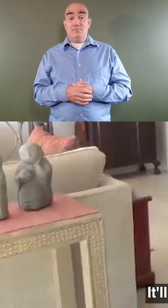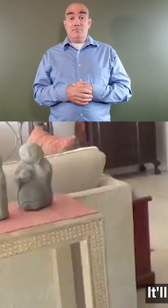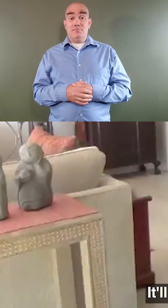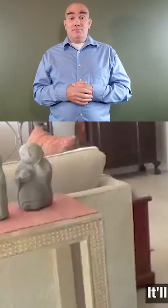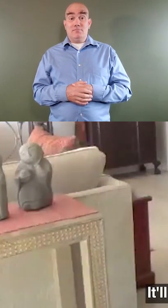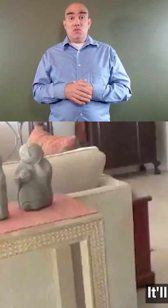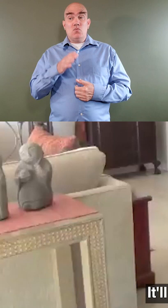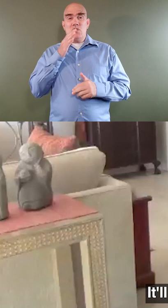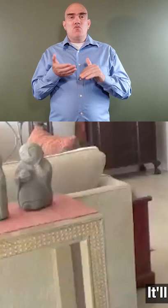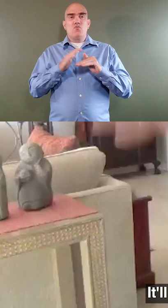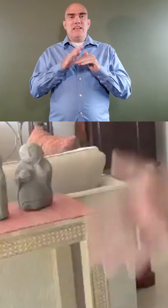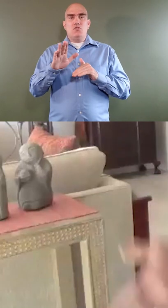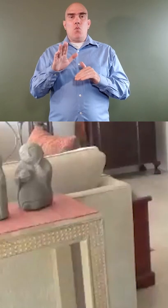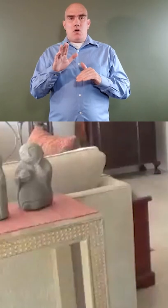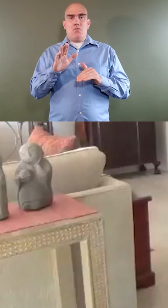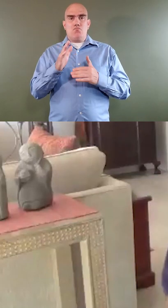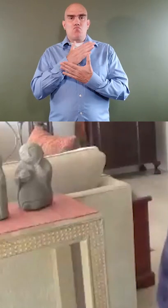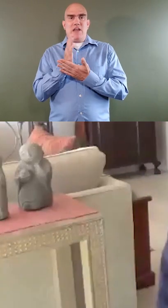It'll increase your range of motion.